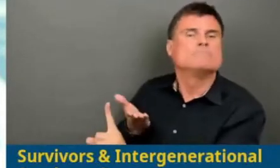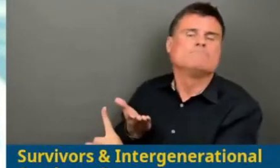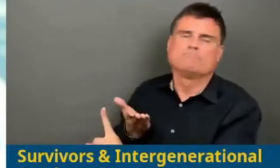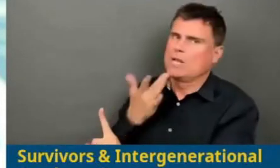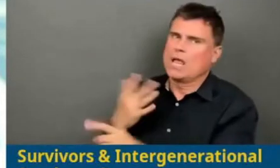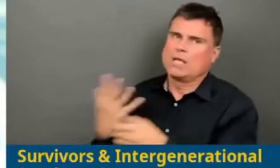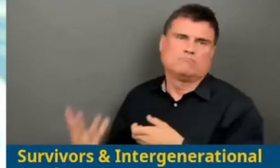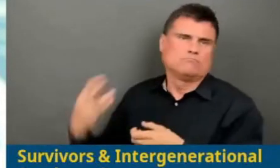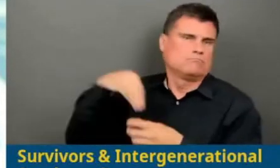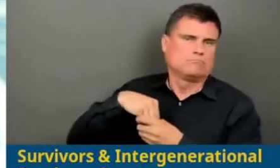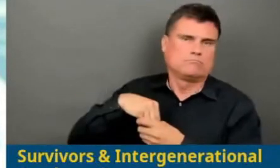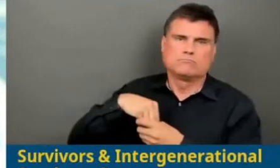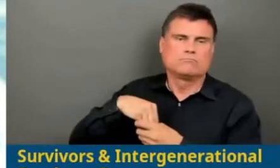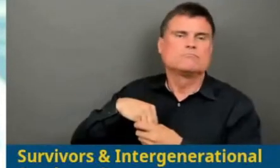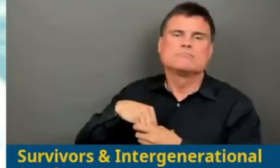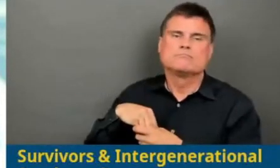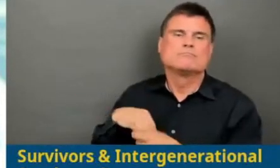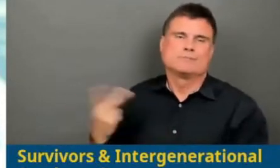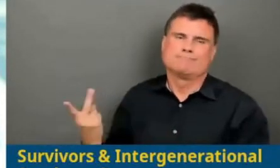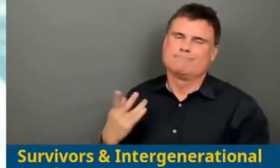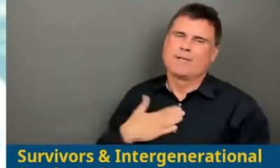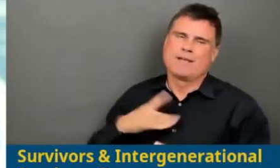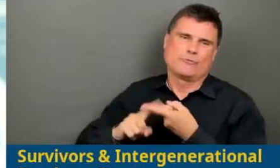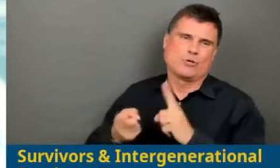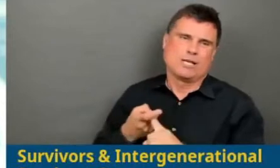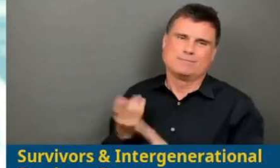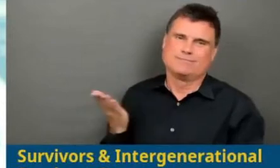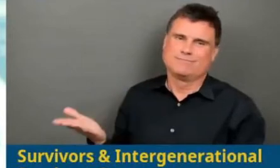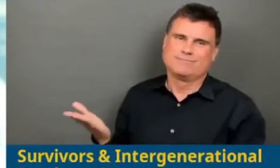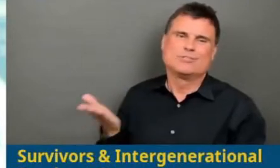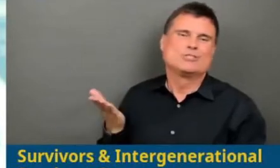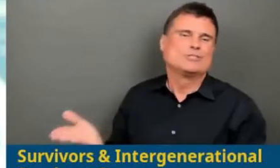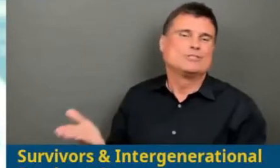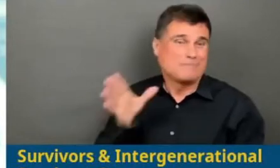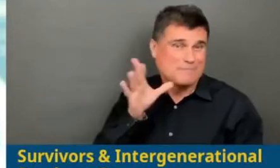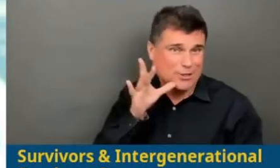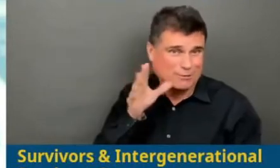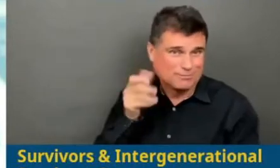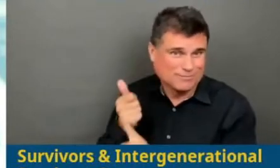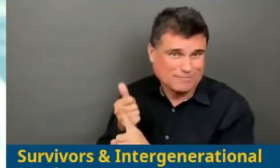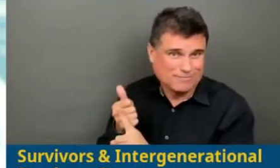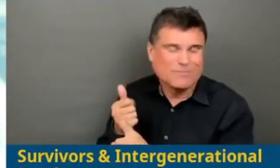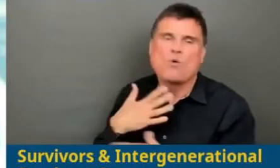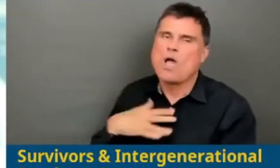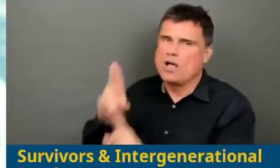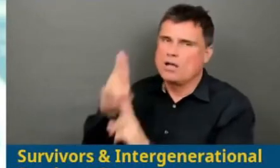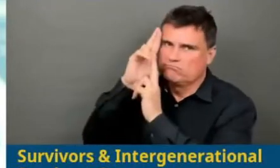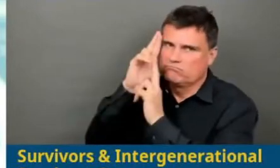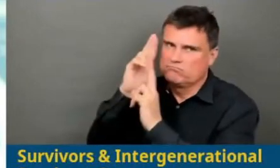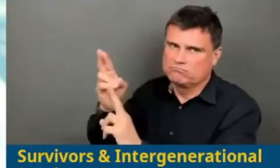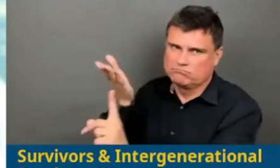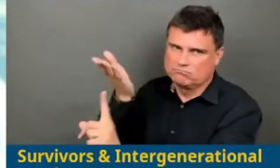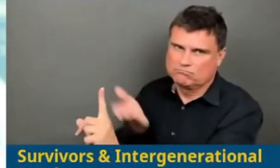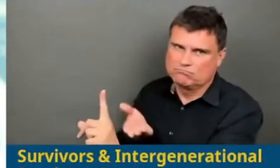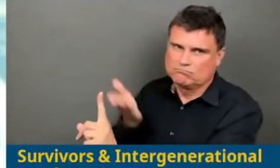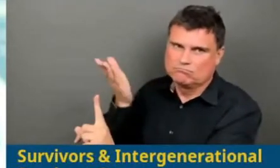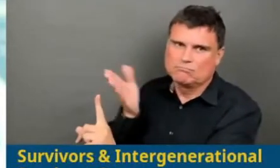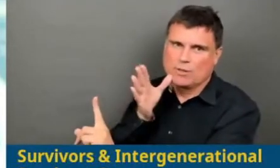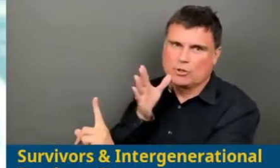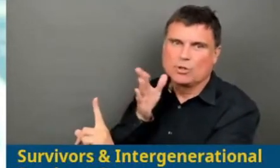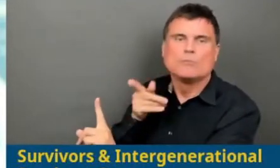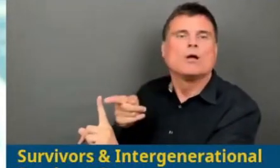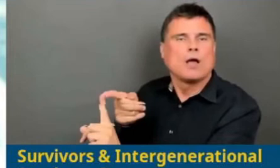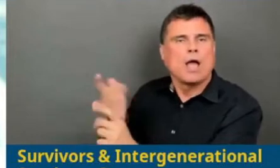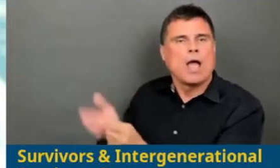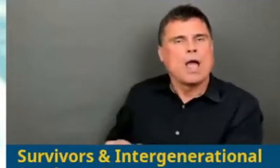She is my friend, she is a matriarch, and she's gonna help lift up the nations right now who